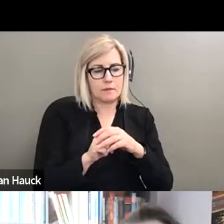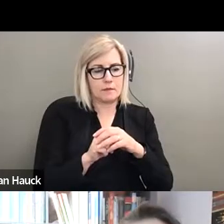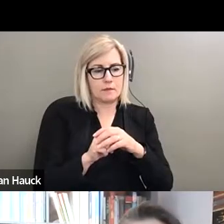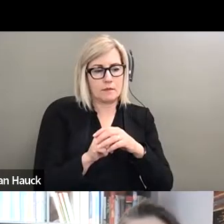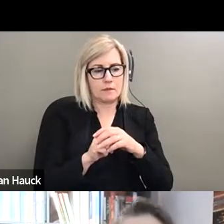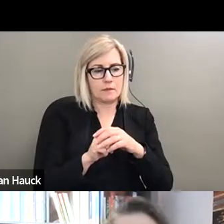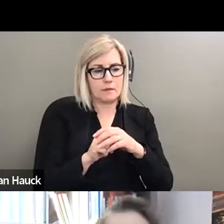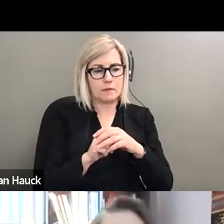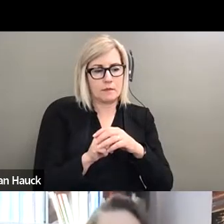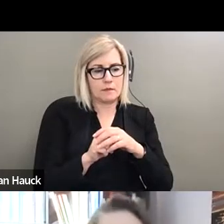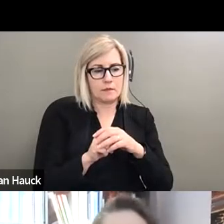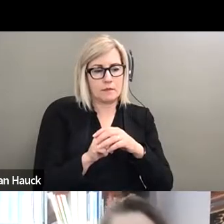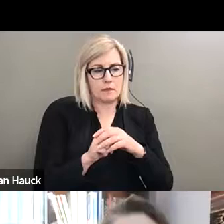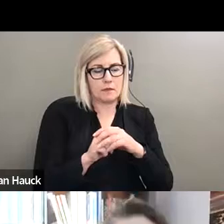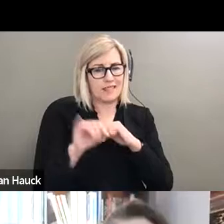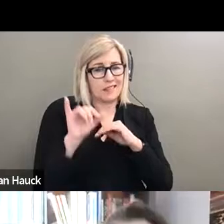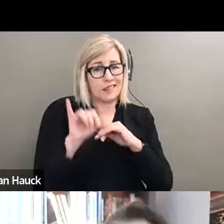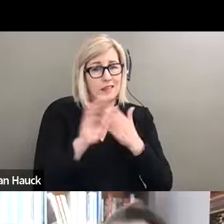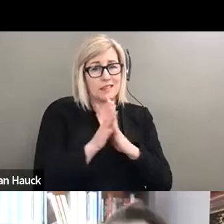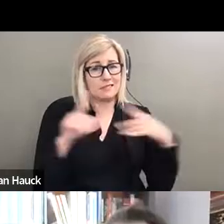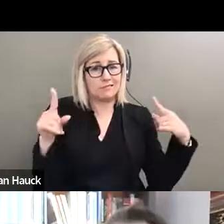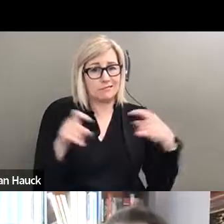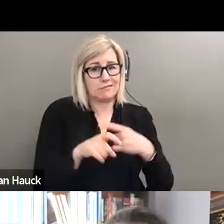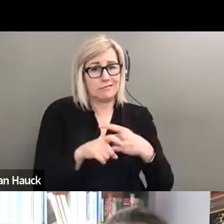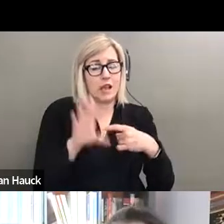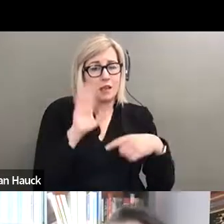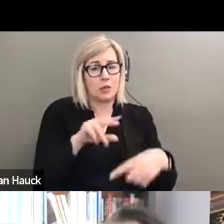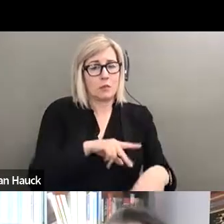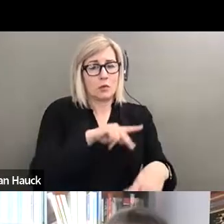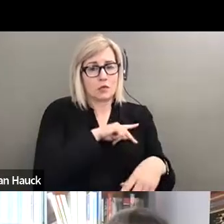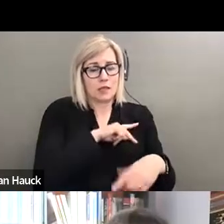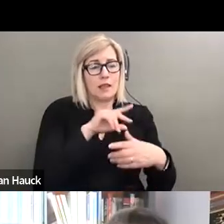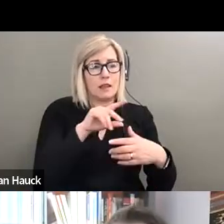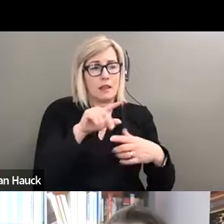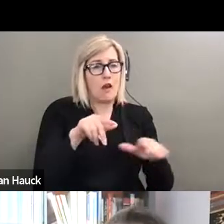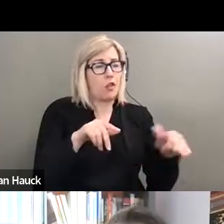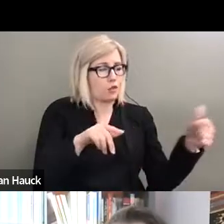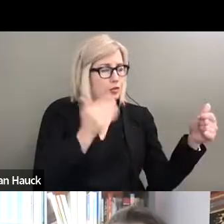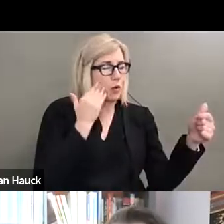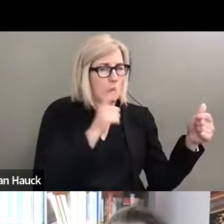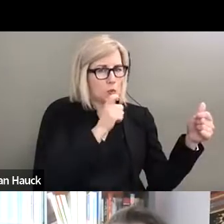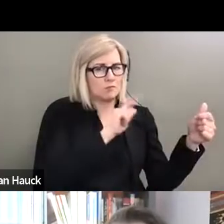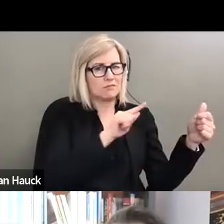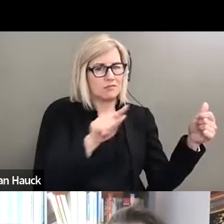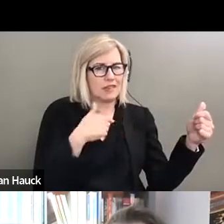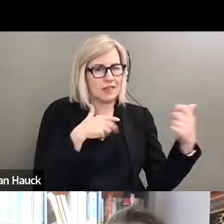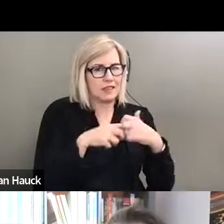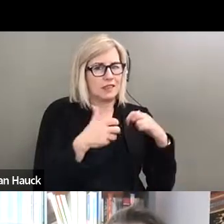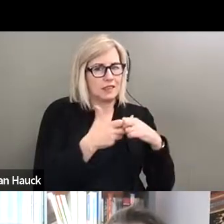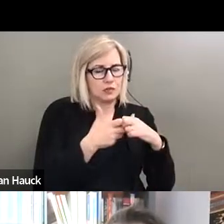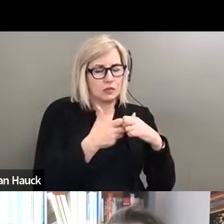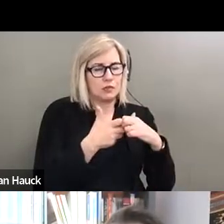that I know personally that others are having issues, like you said, Bill.